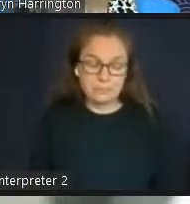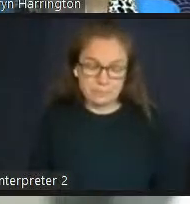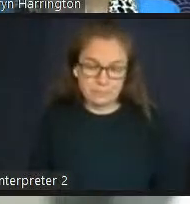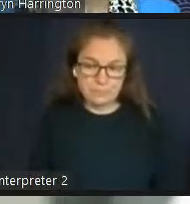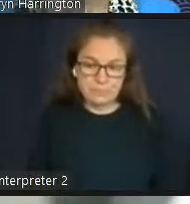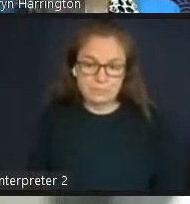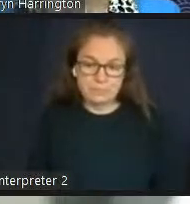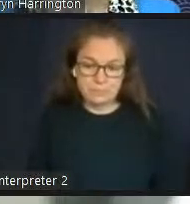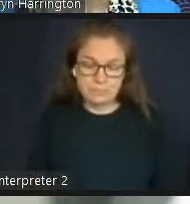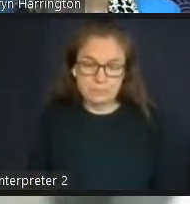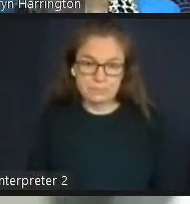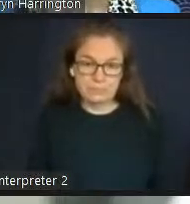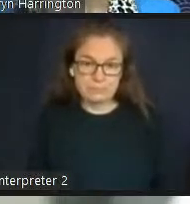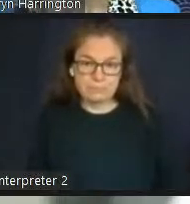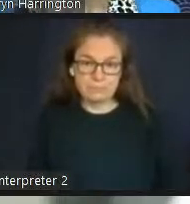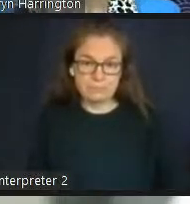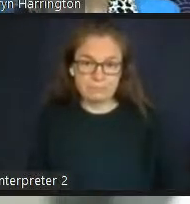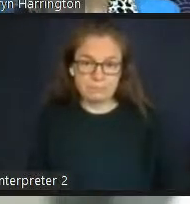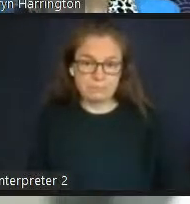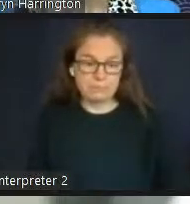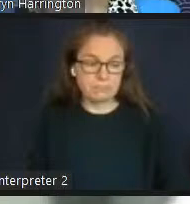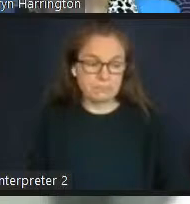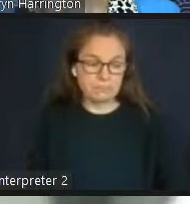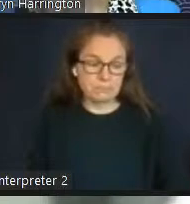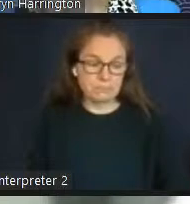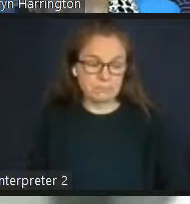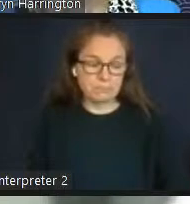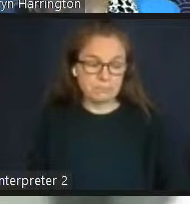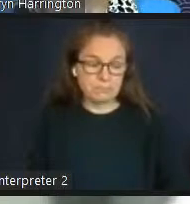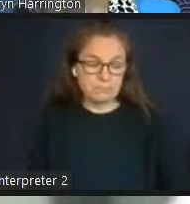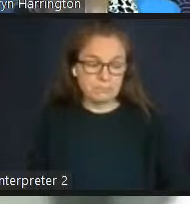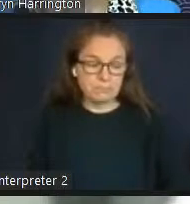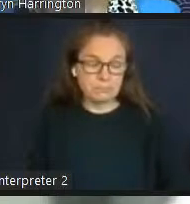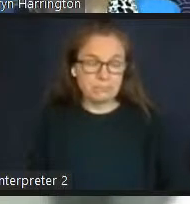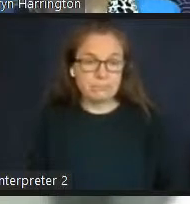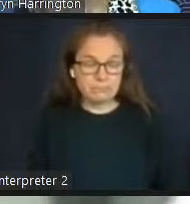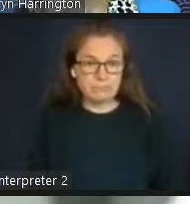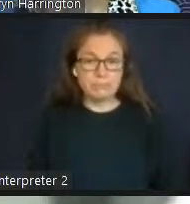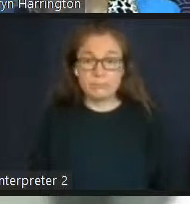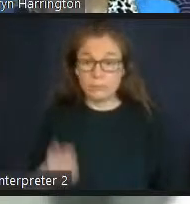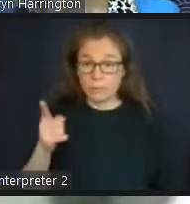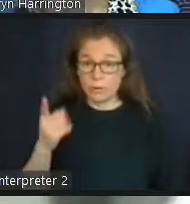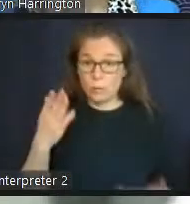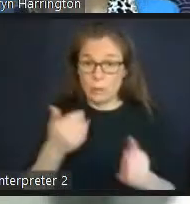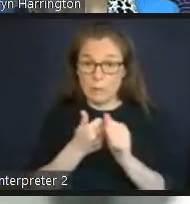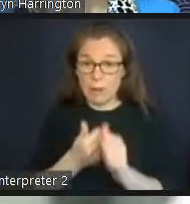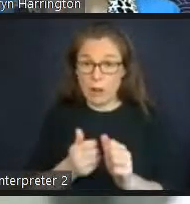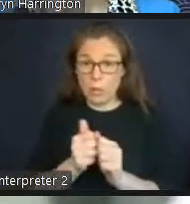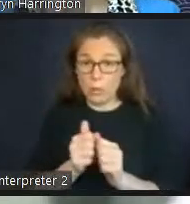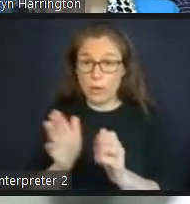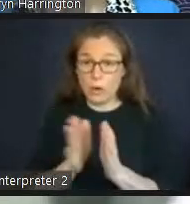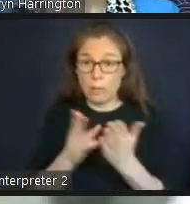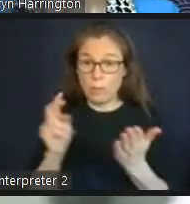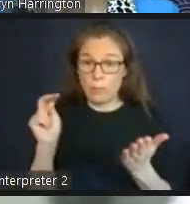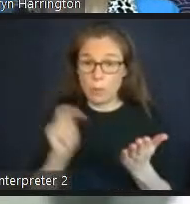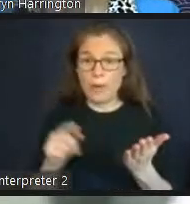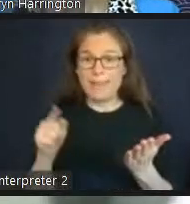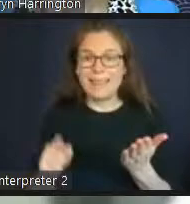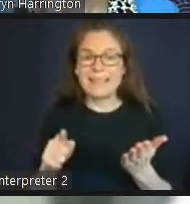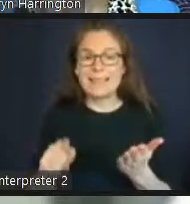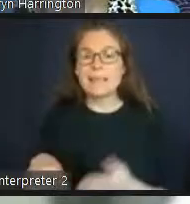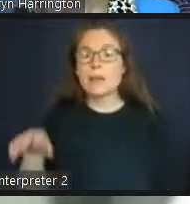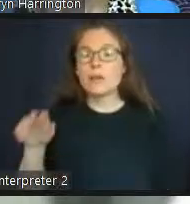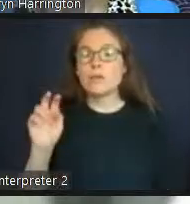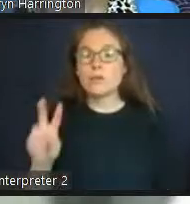there. And if anyone's following along in their budget summary book, I just wanted to note that this is Fund 215